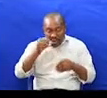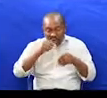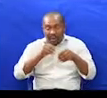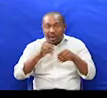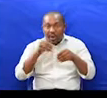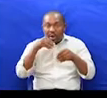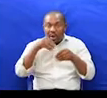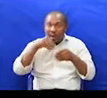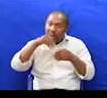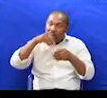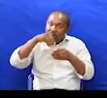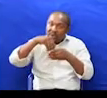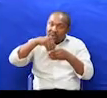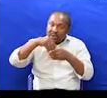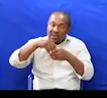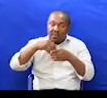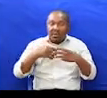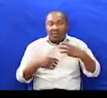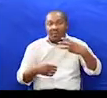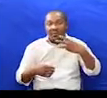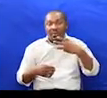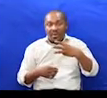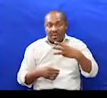of the three